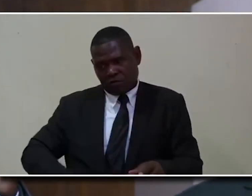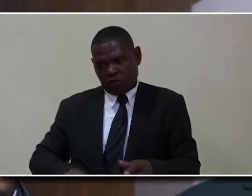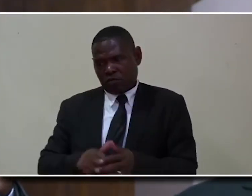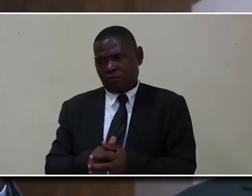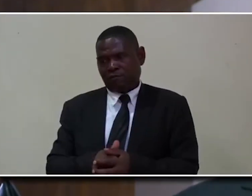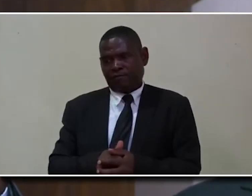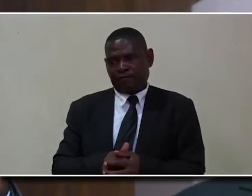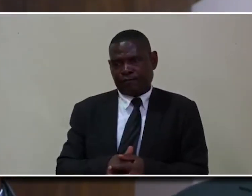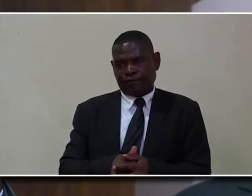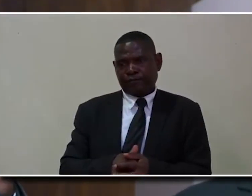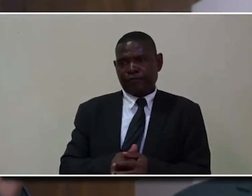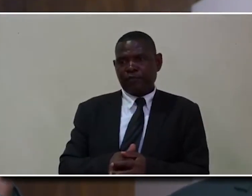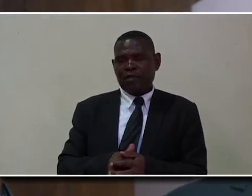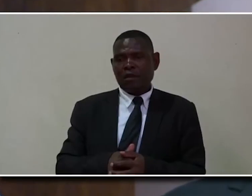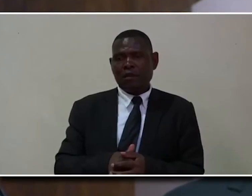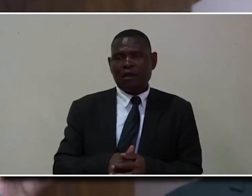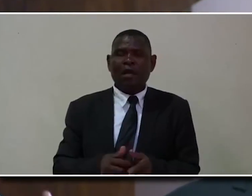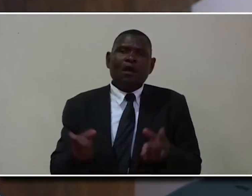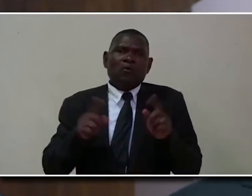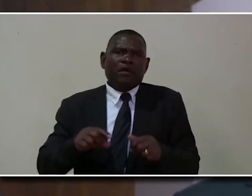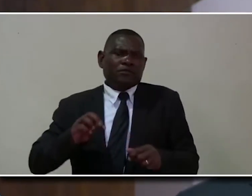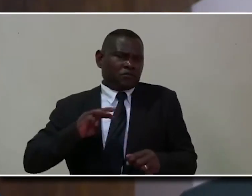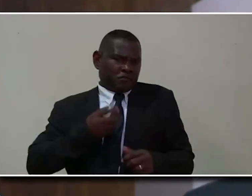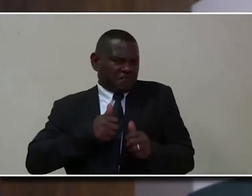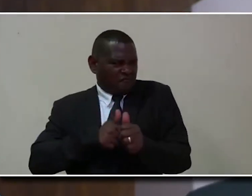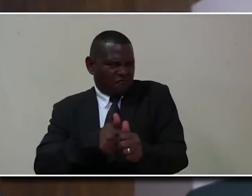we apply the beatitudes of Jesus Christ,